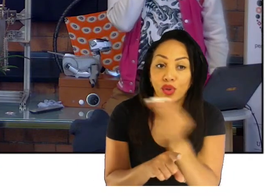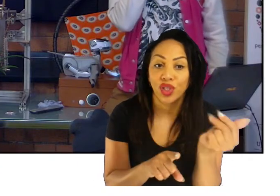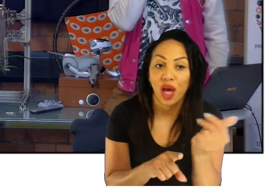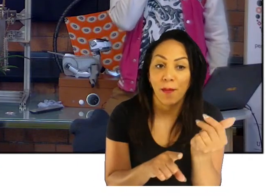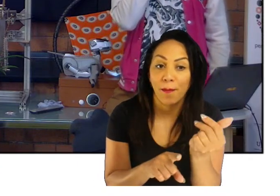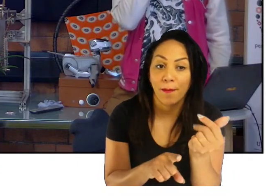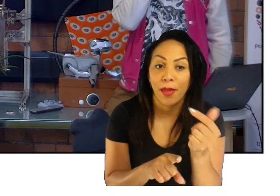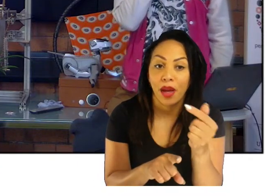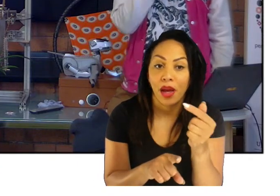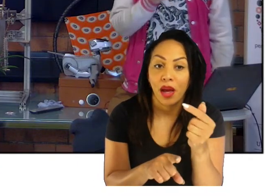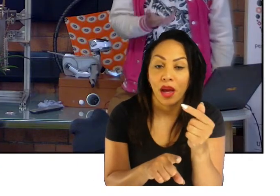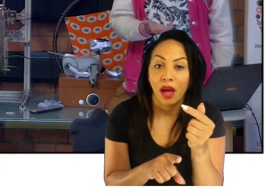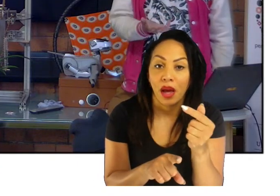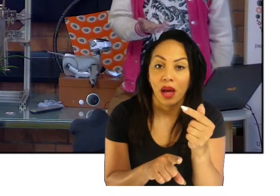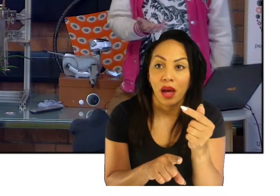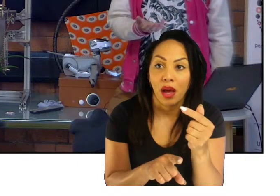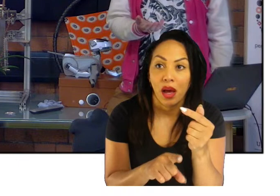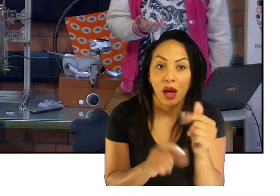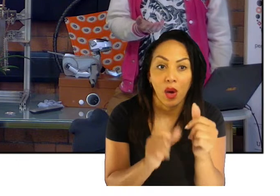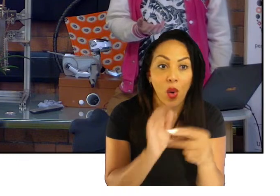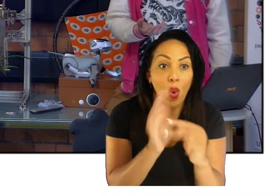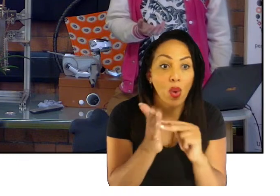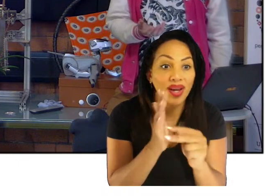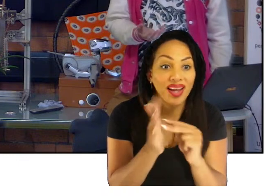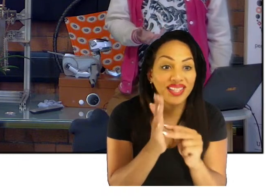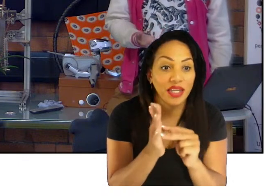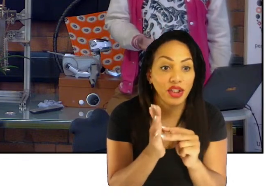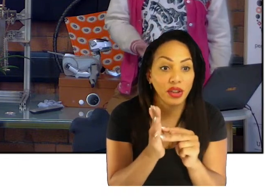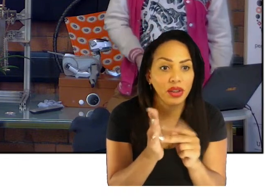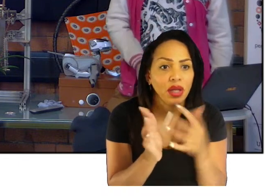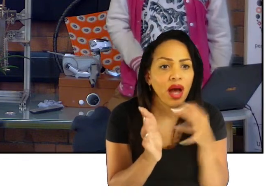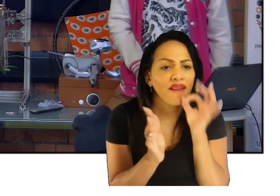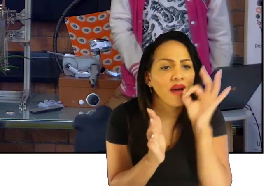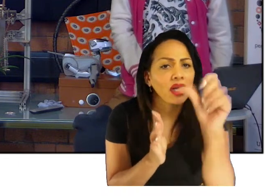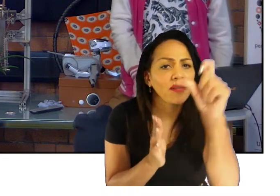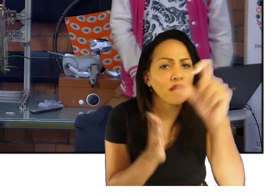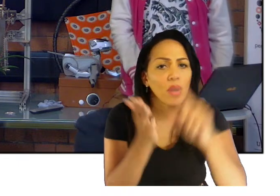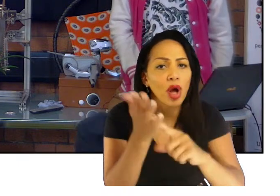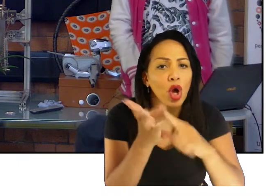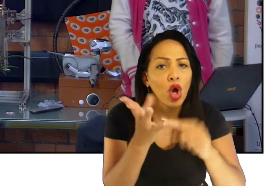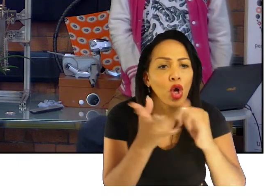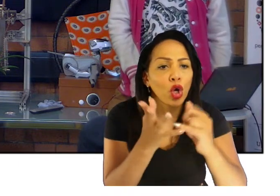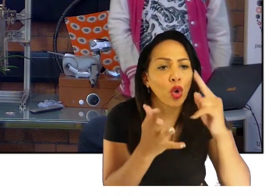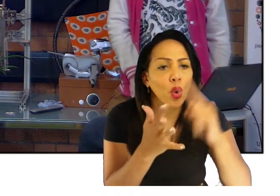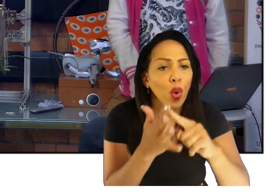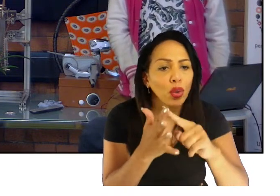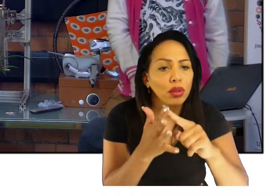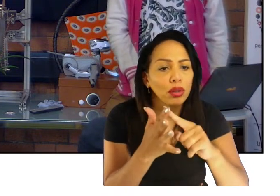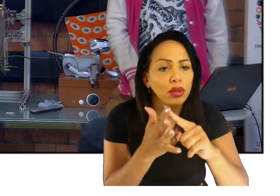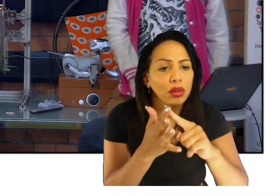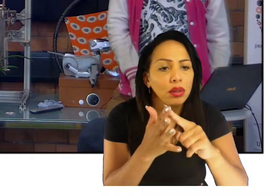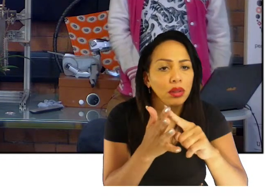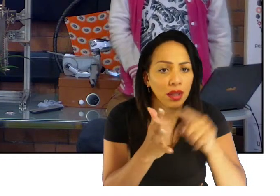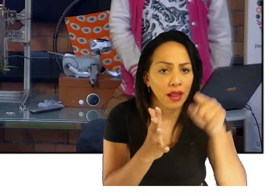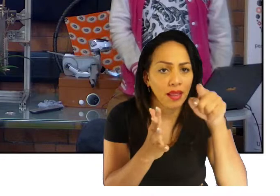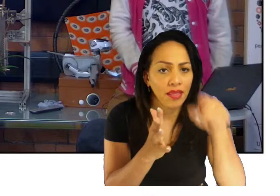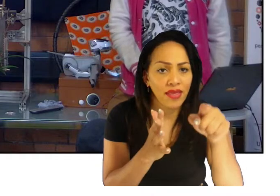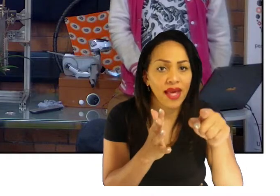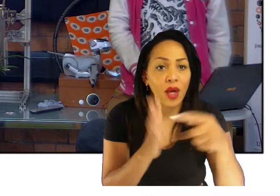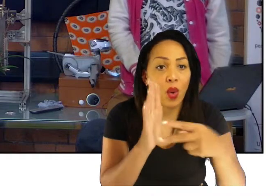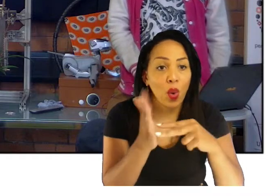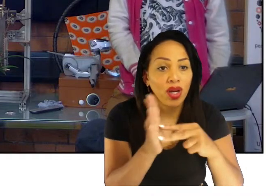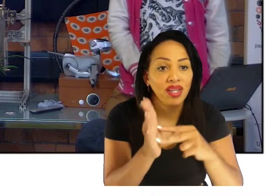that the company agree that they've read the access statement, that we'll agree what can be met, and that there'll be a